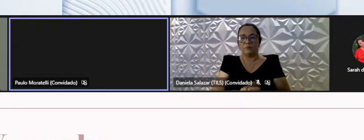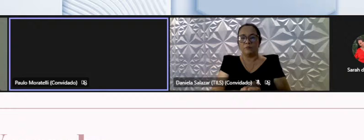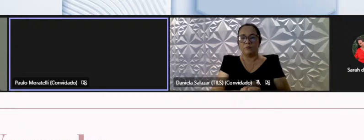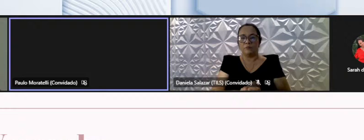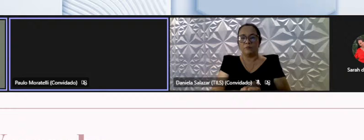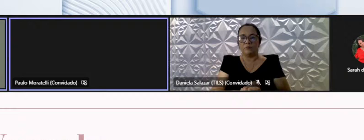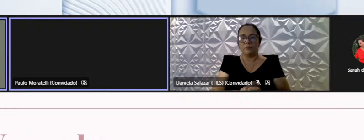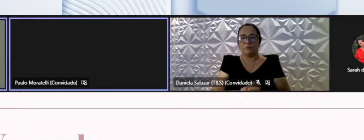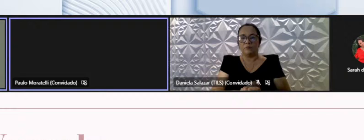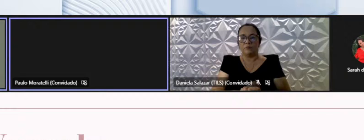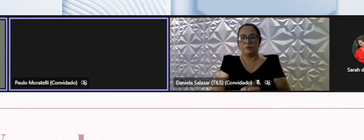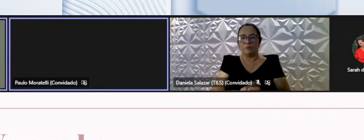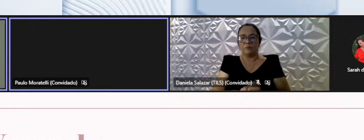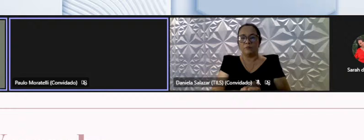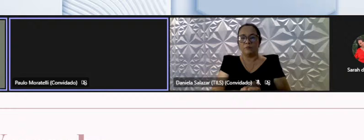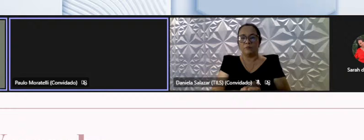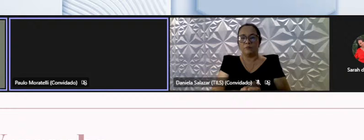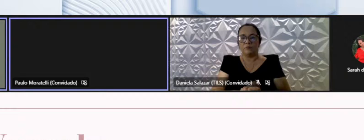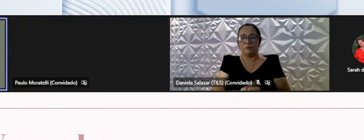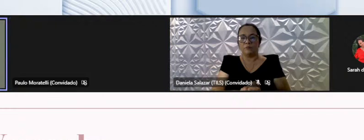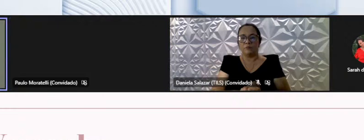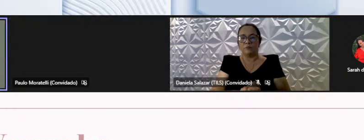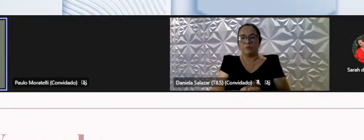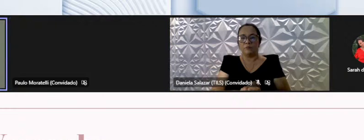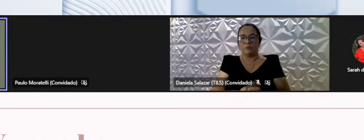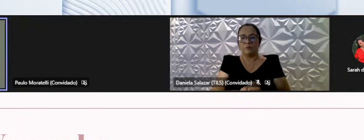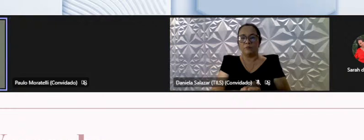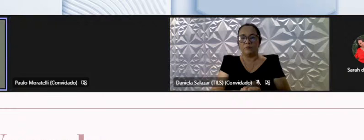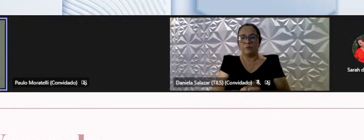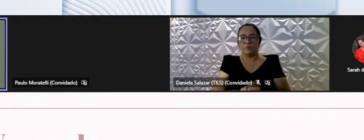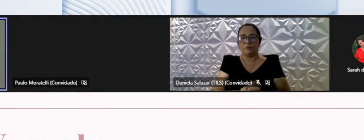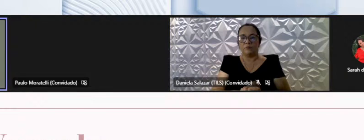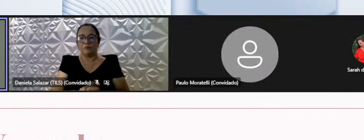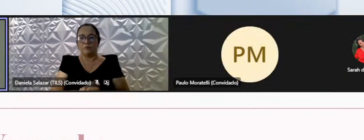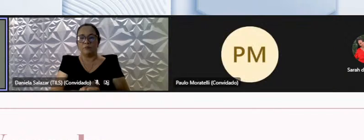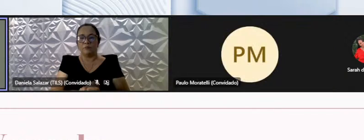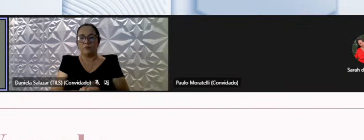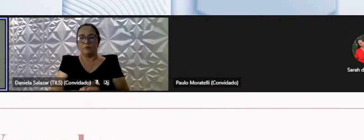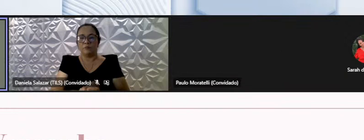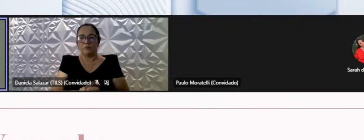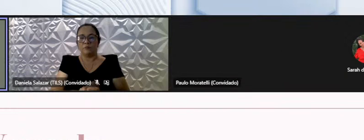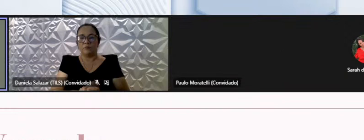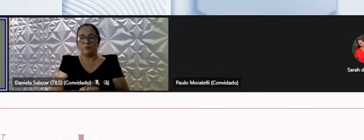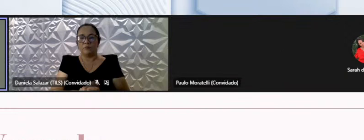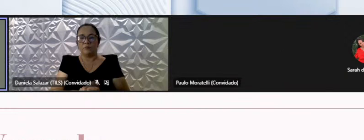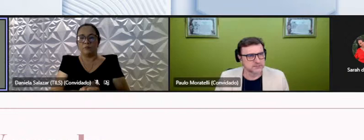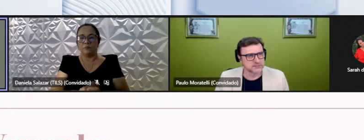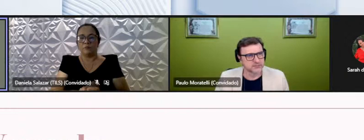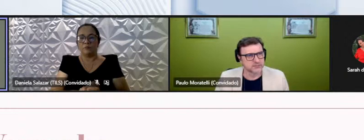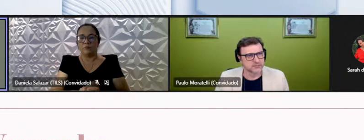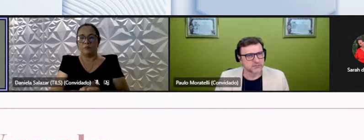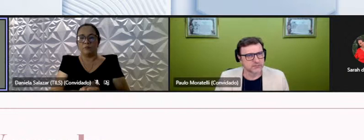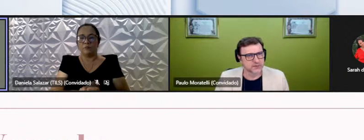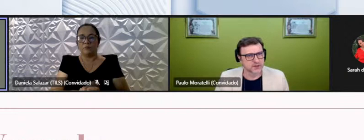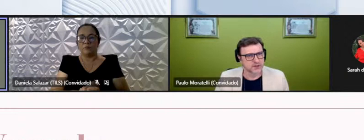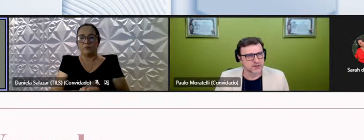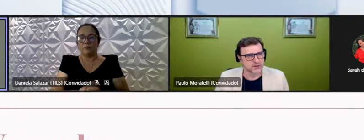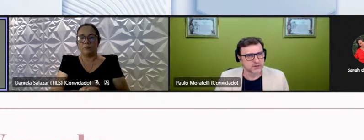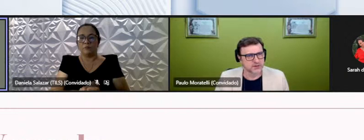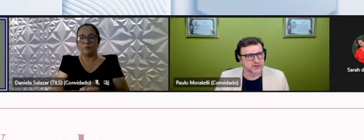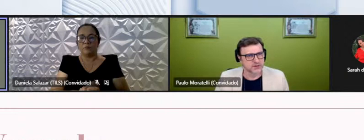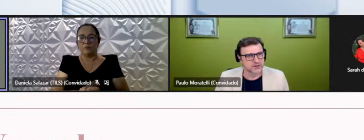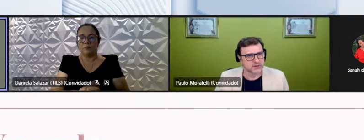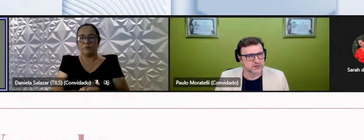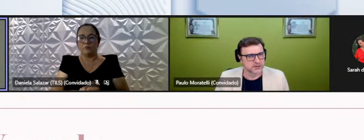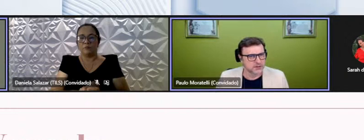questões. So one of the strongest emotions that arise from acts of harm is